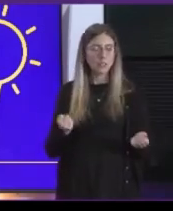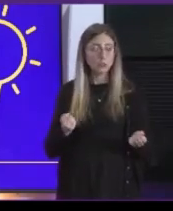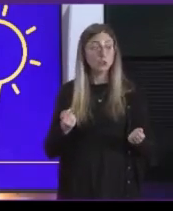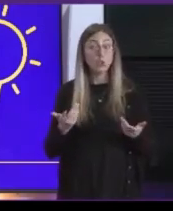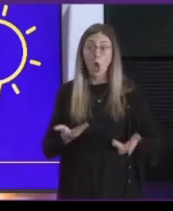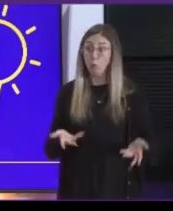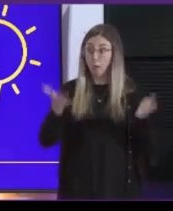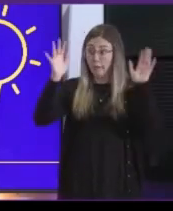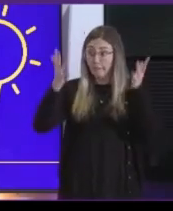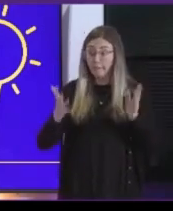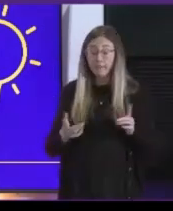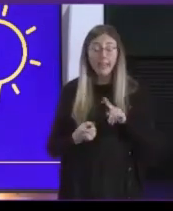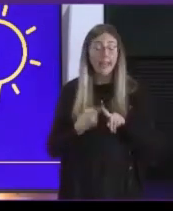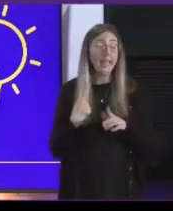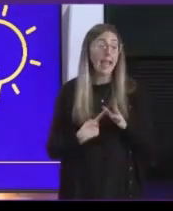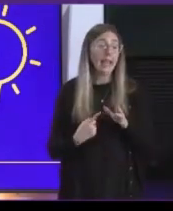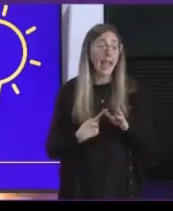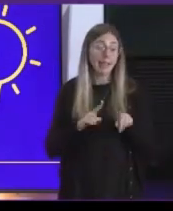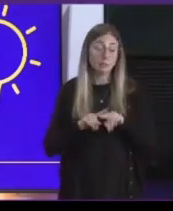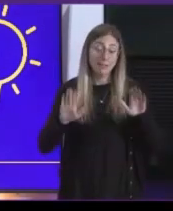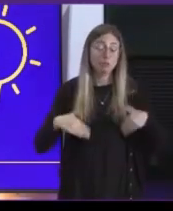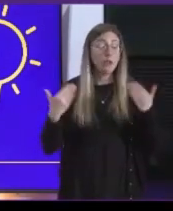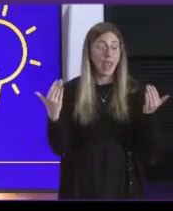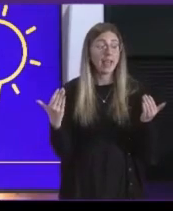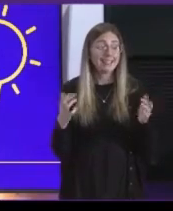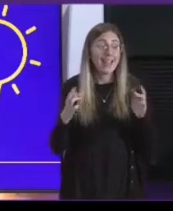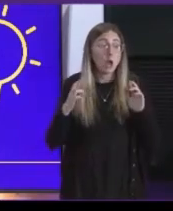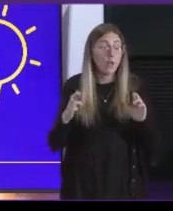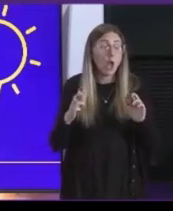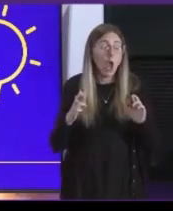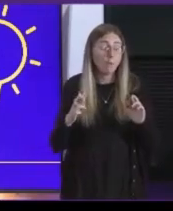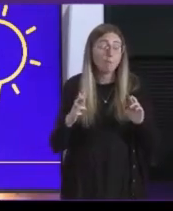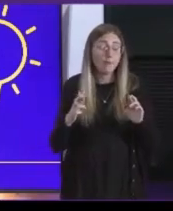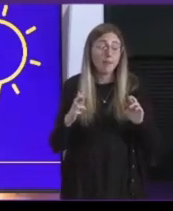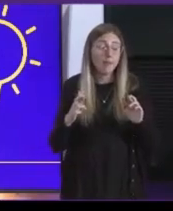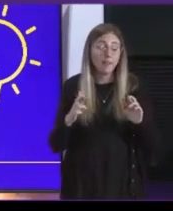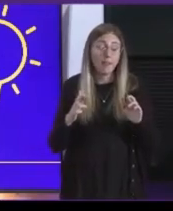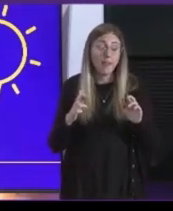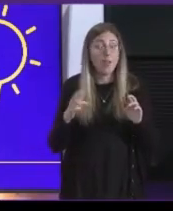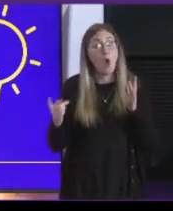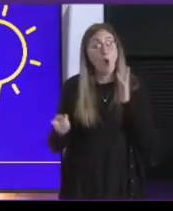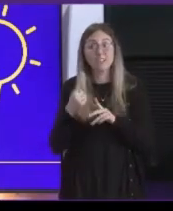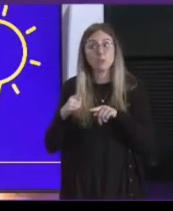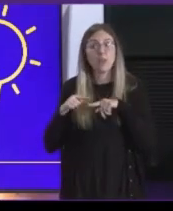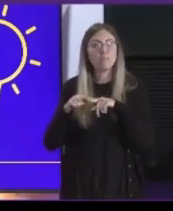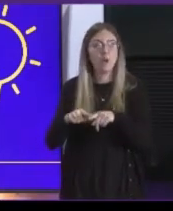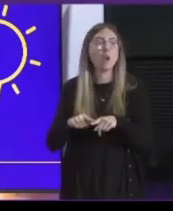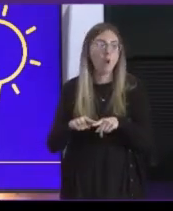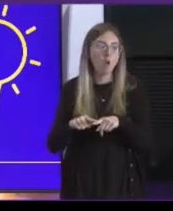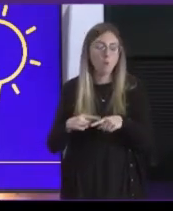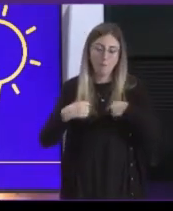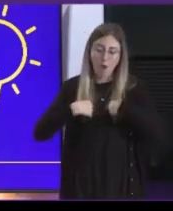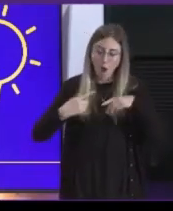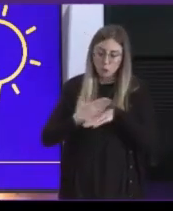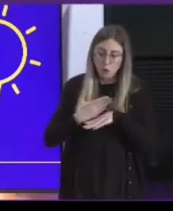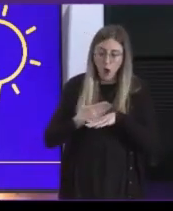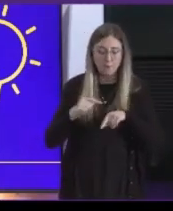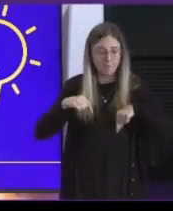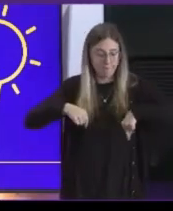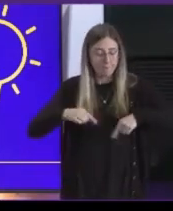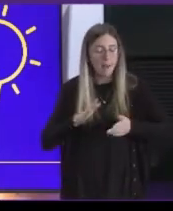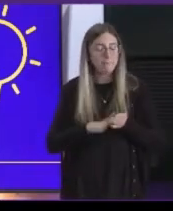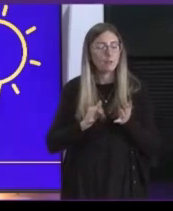applaud the EAA at raising the bar, and we hope that regulation that follows continues to do that. But I think it's our job internally to